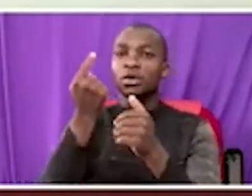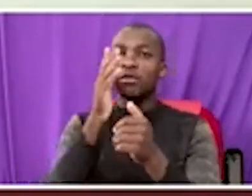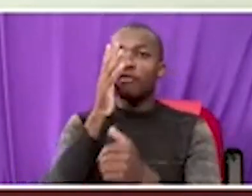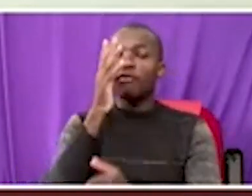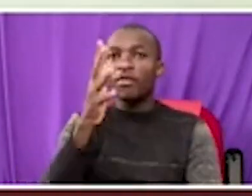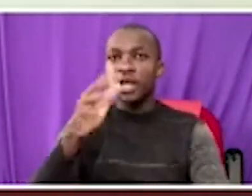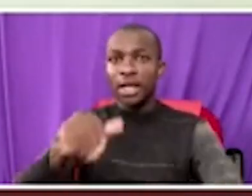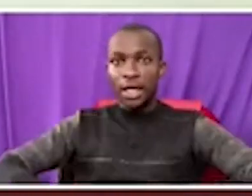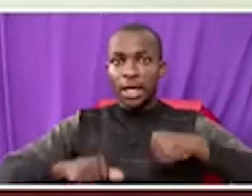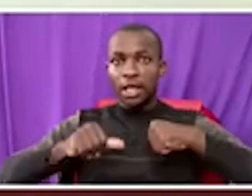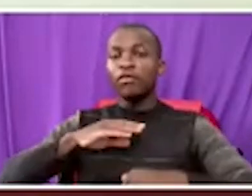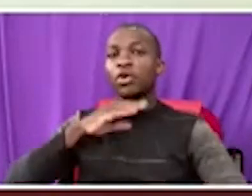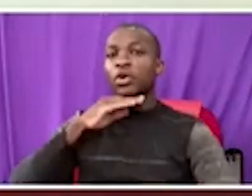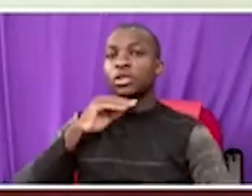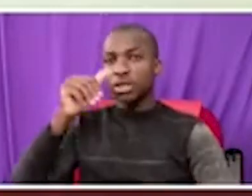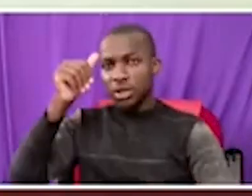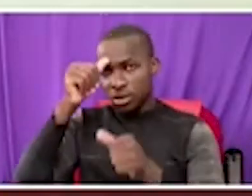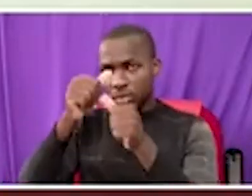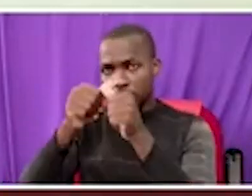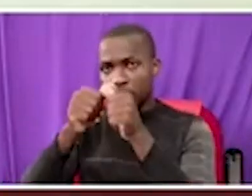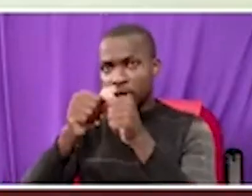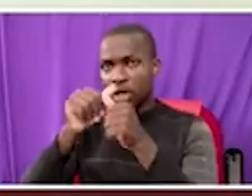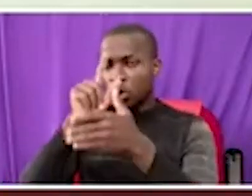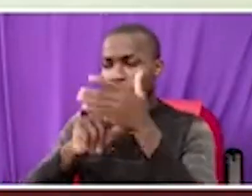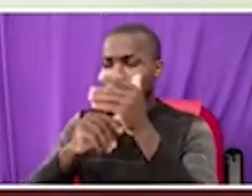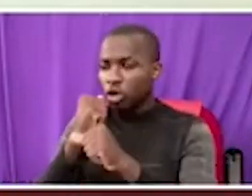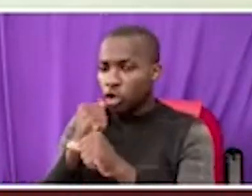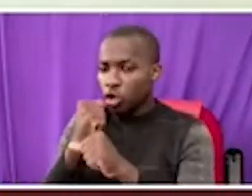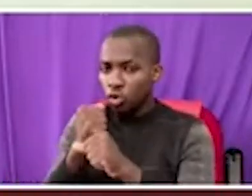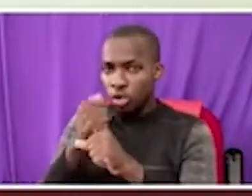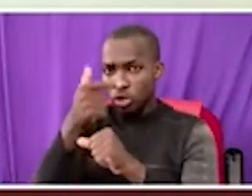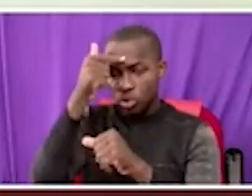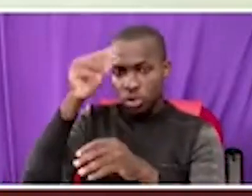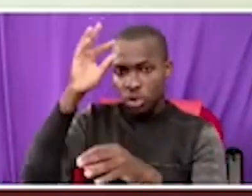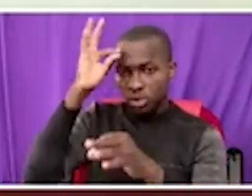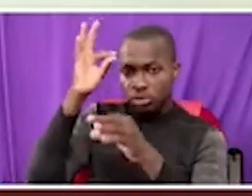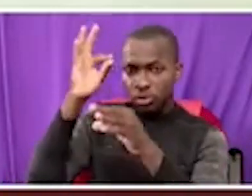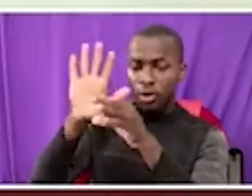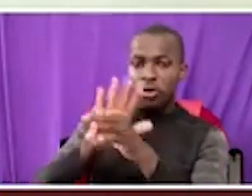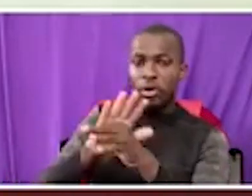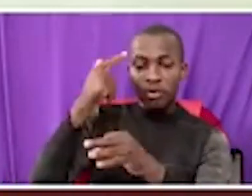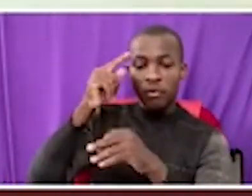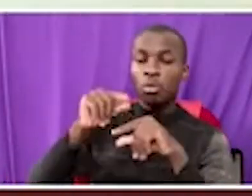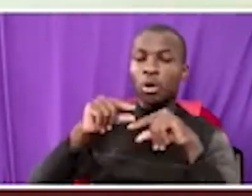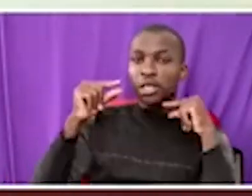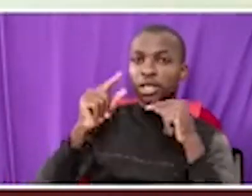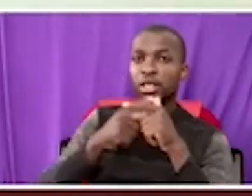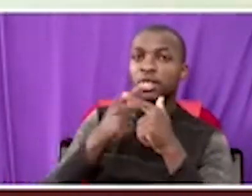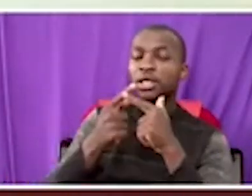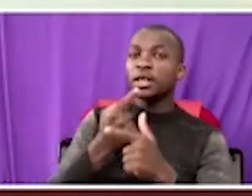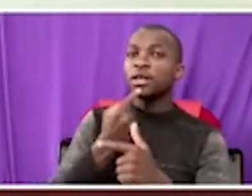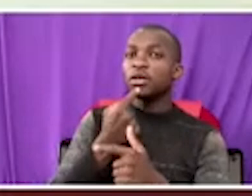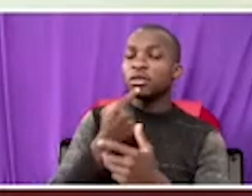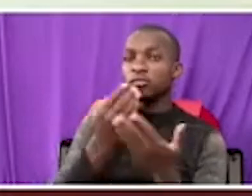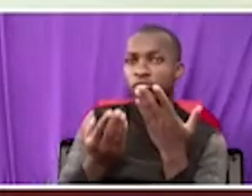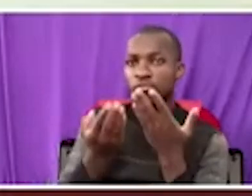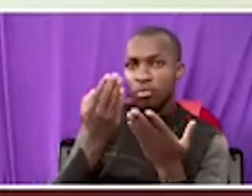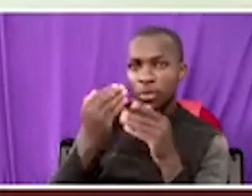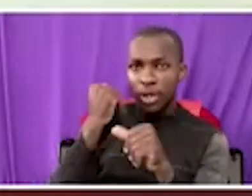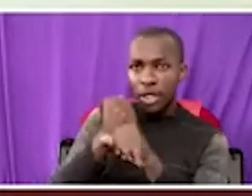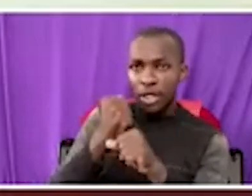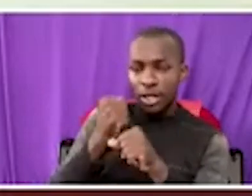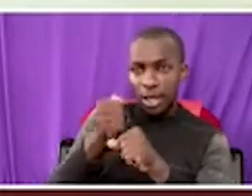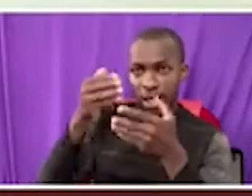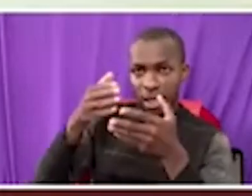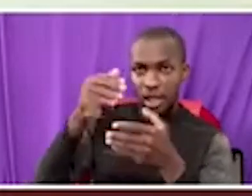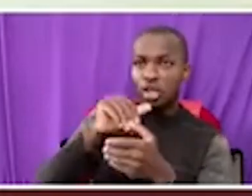And I remember one pastor telling me what he did during that time, because it was a difficult time for pastors. And he may actually have done it here. I